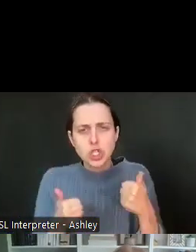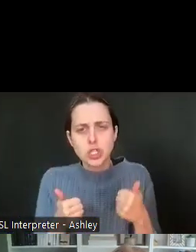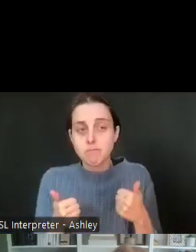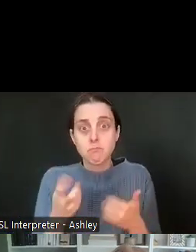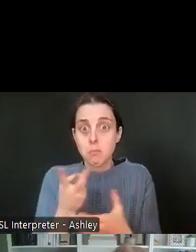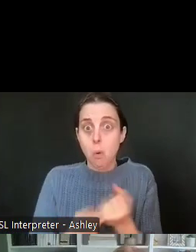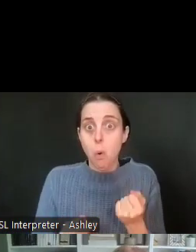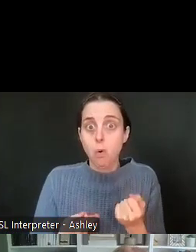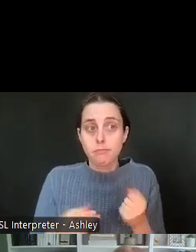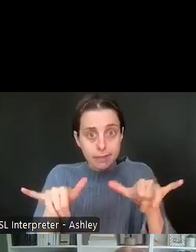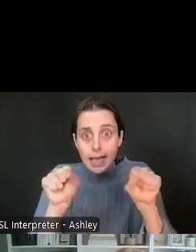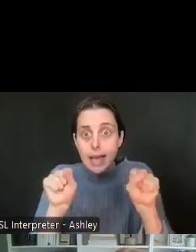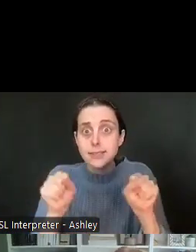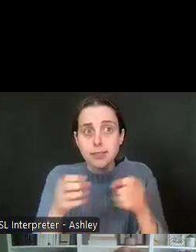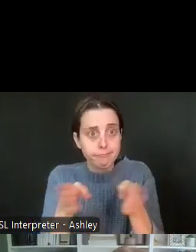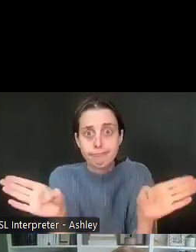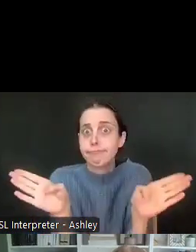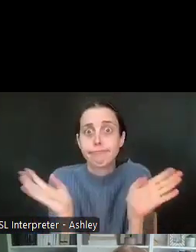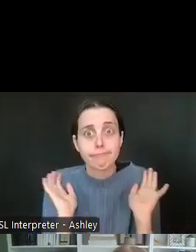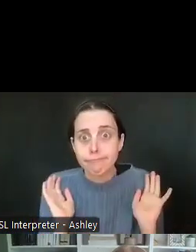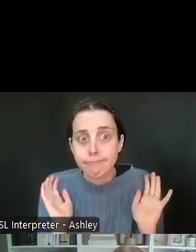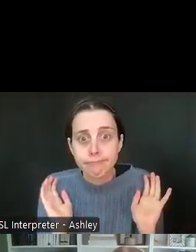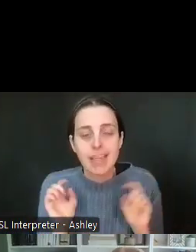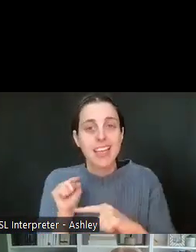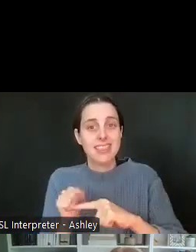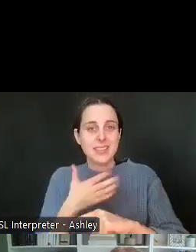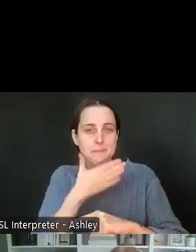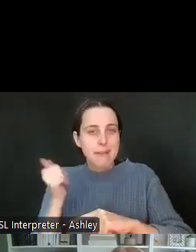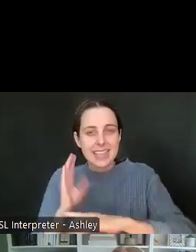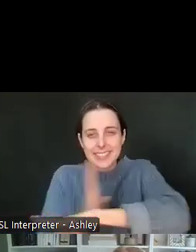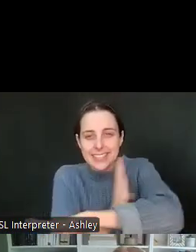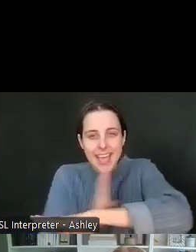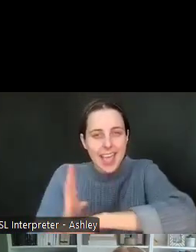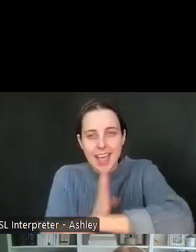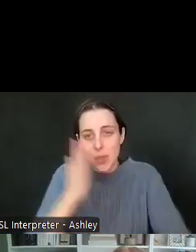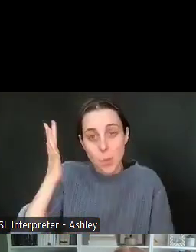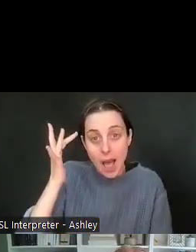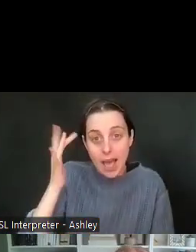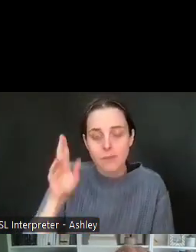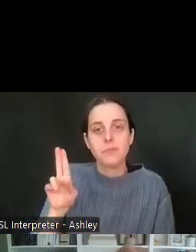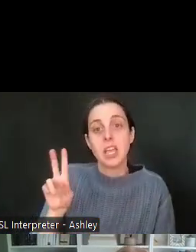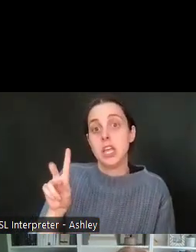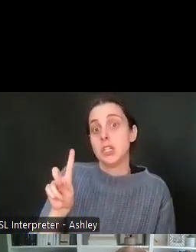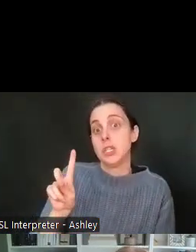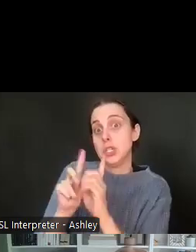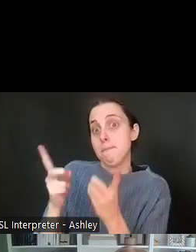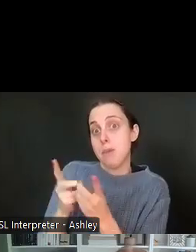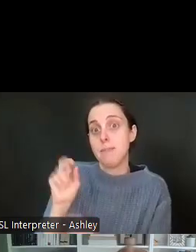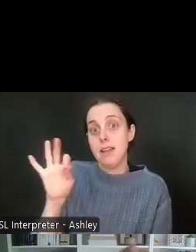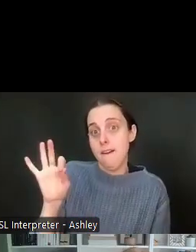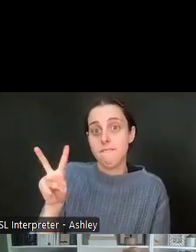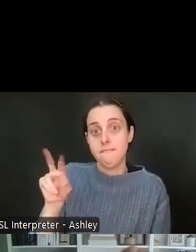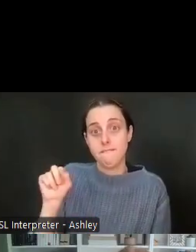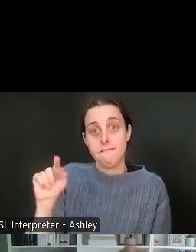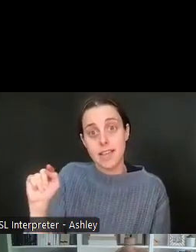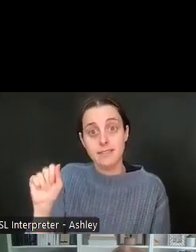that I think this is the best Likert scale on stress, because the Department of Veterans Affairs, they don't ask us that. They don't